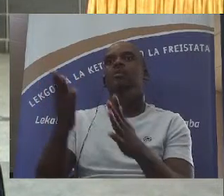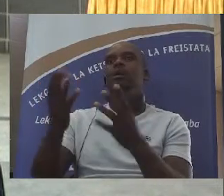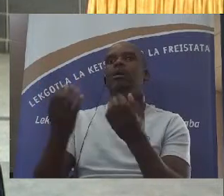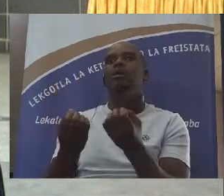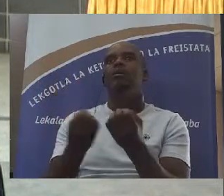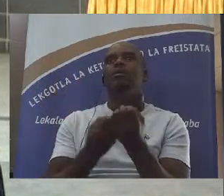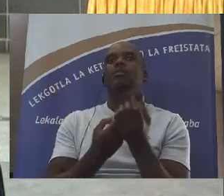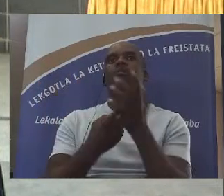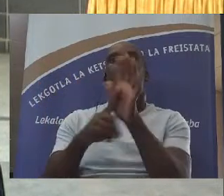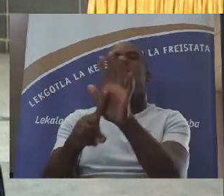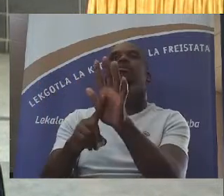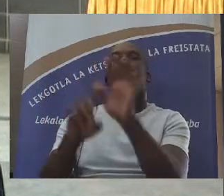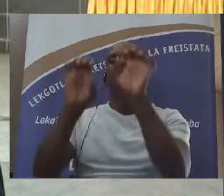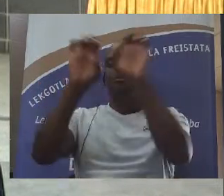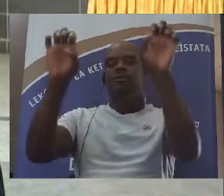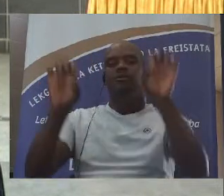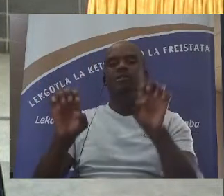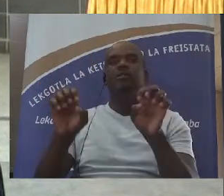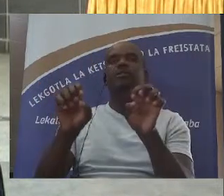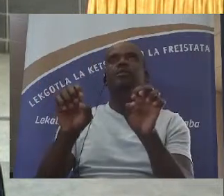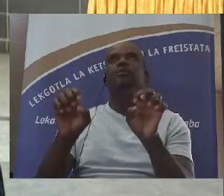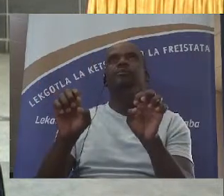we want